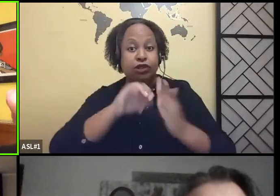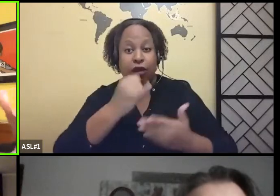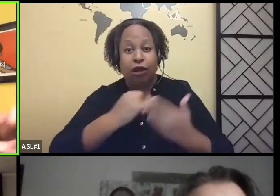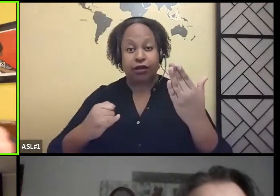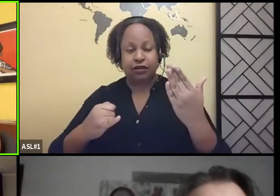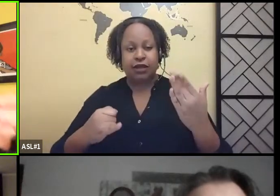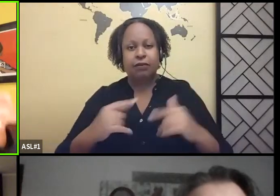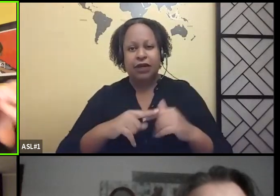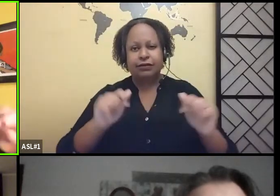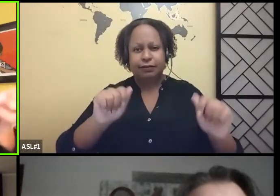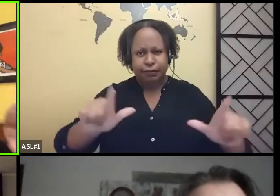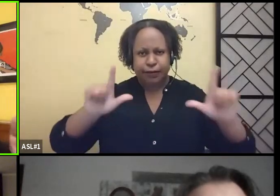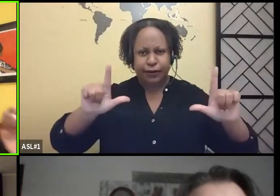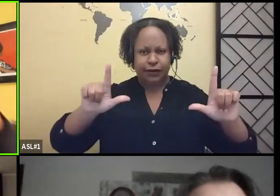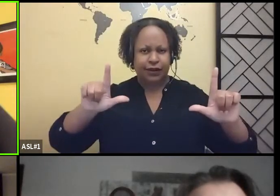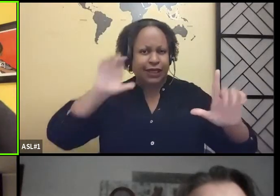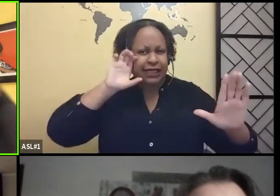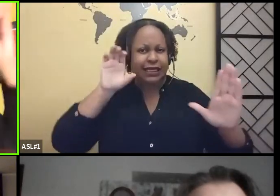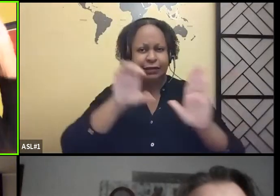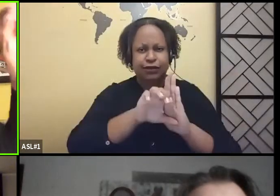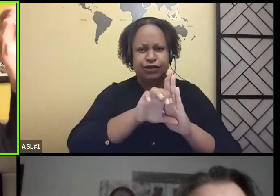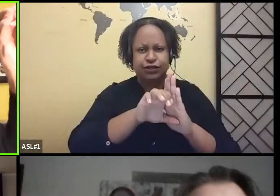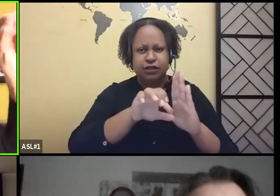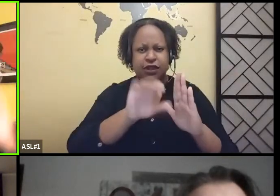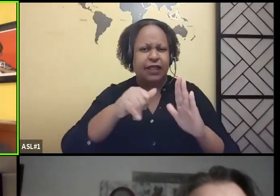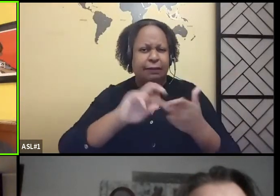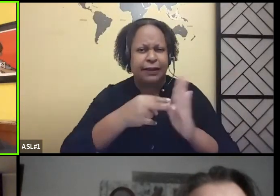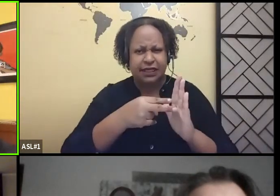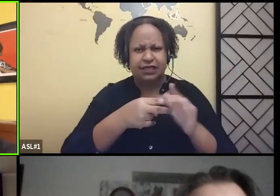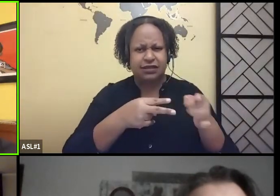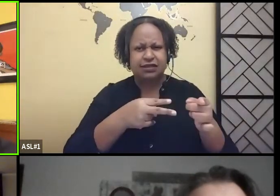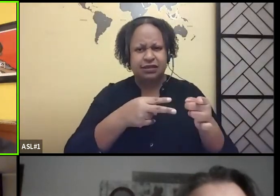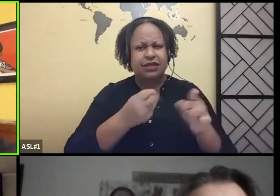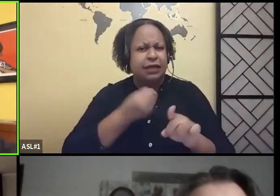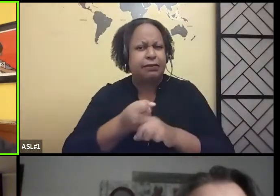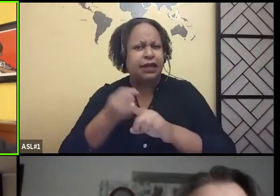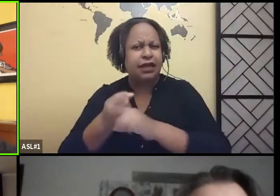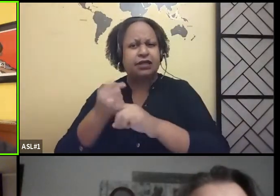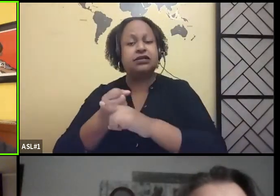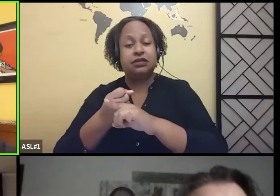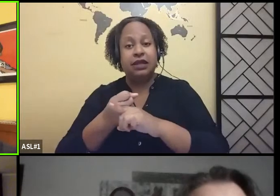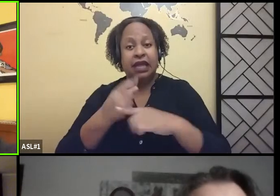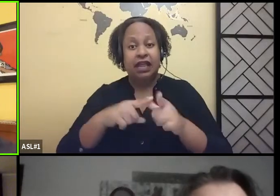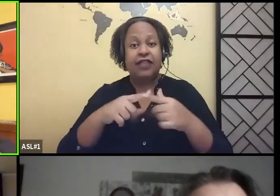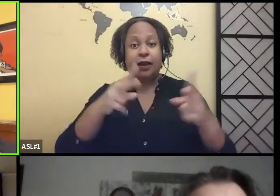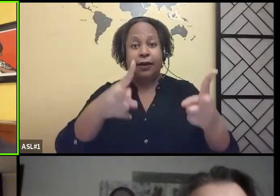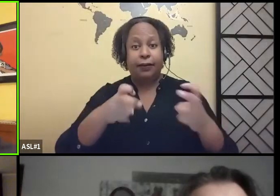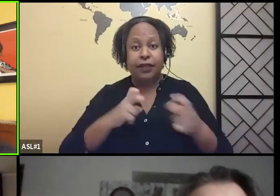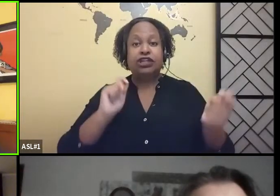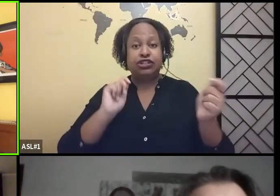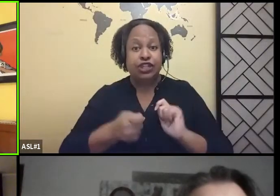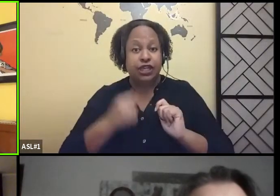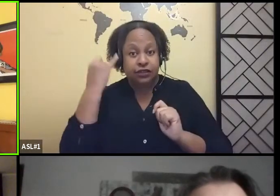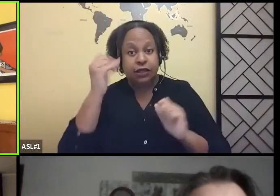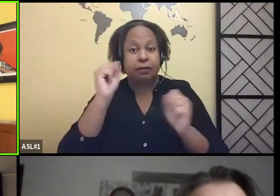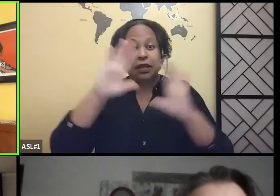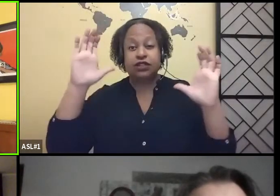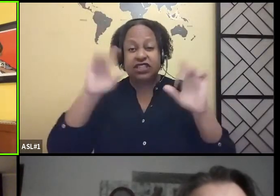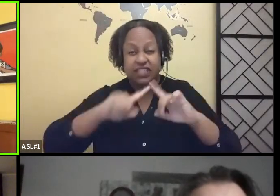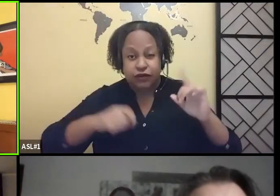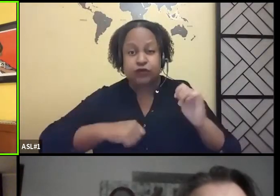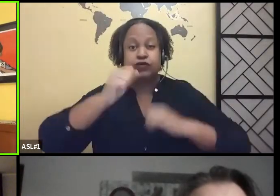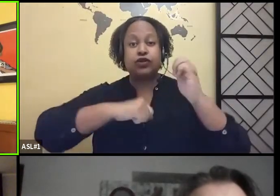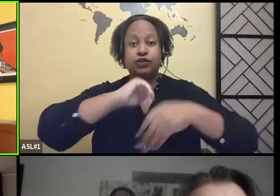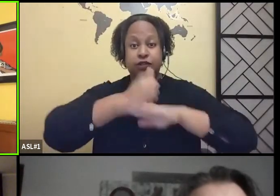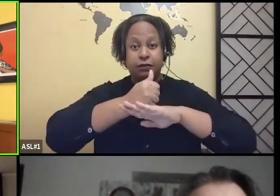mean and turn them into something new, imagining different infrastructural possibilities? So I